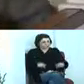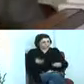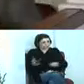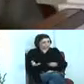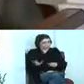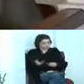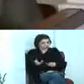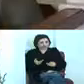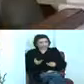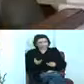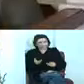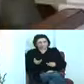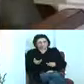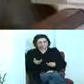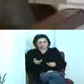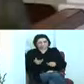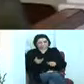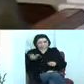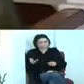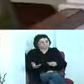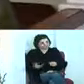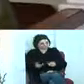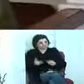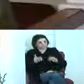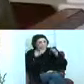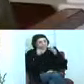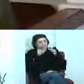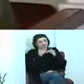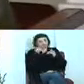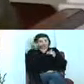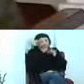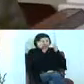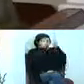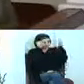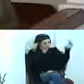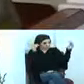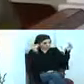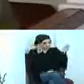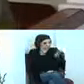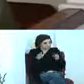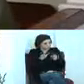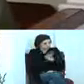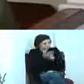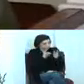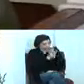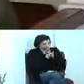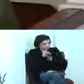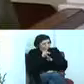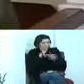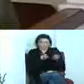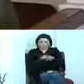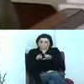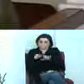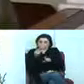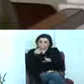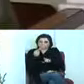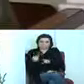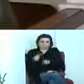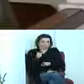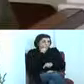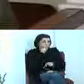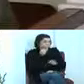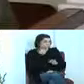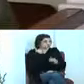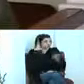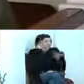An invitation to the next level of wholeness. As I said before, it's not a